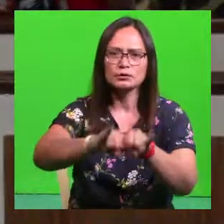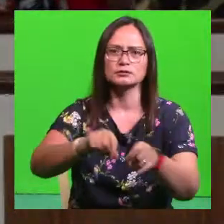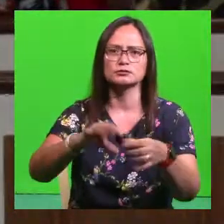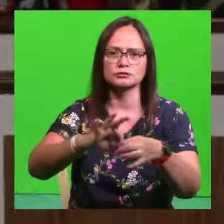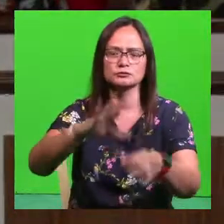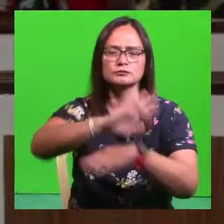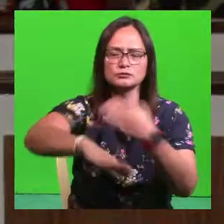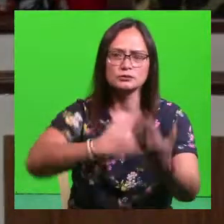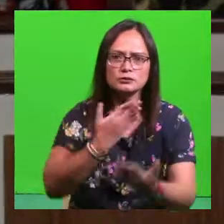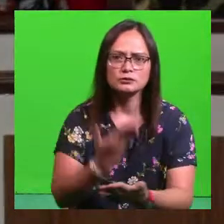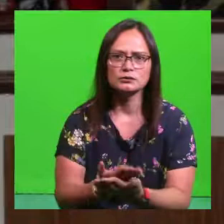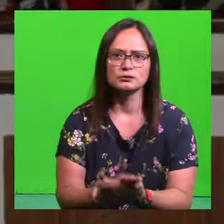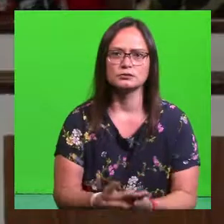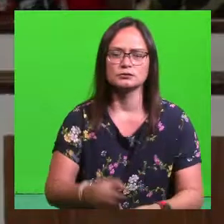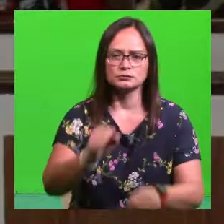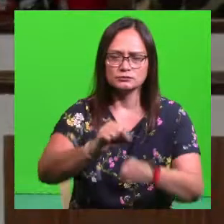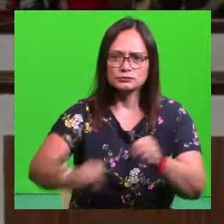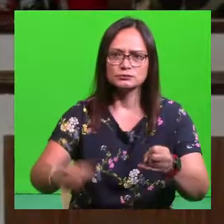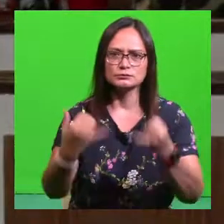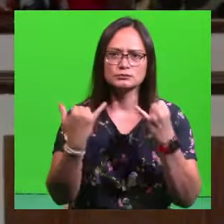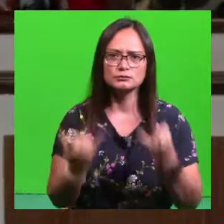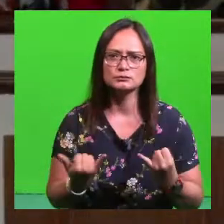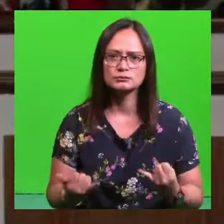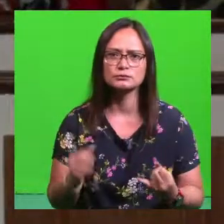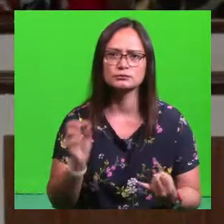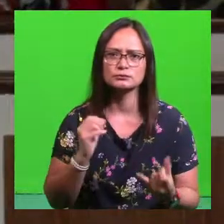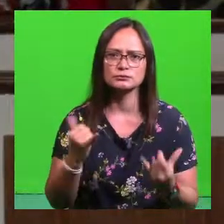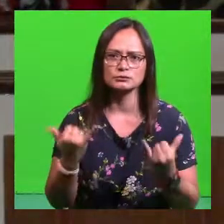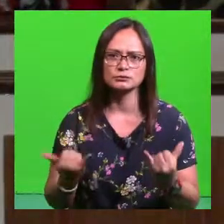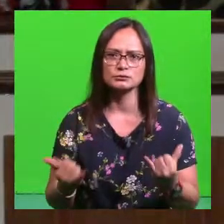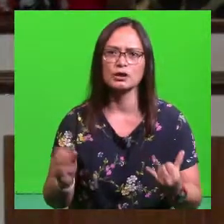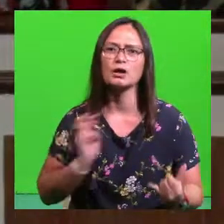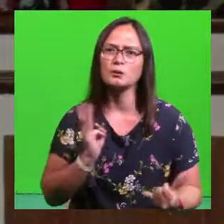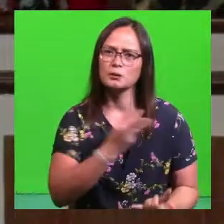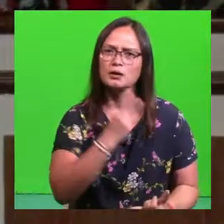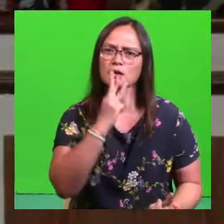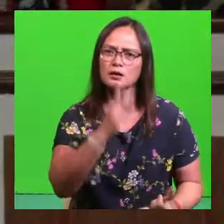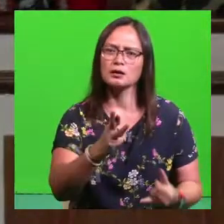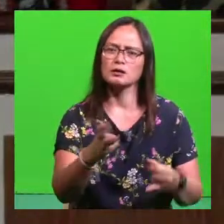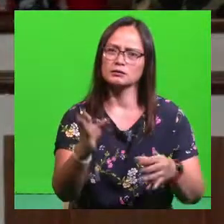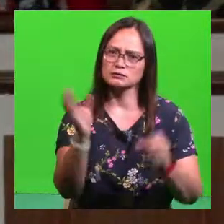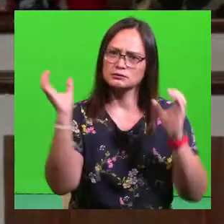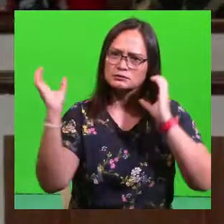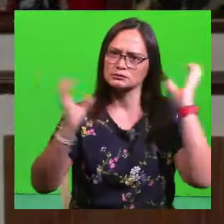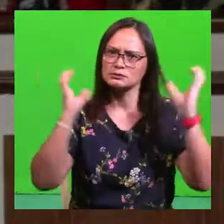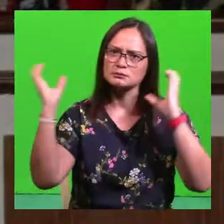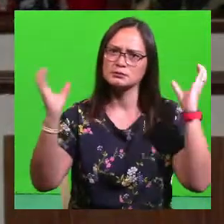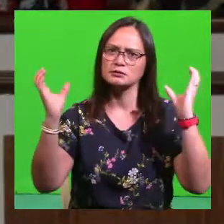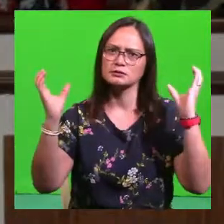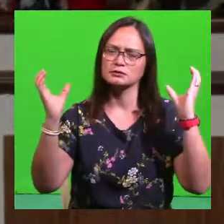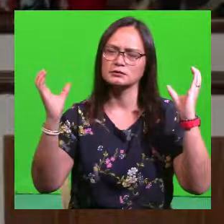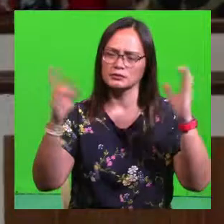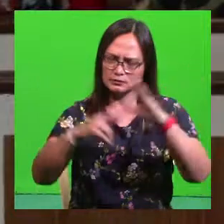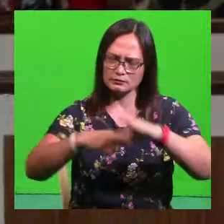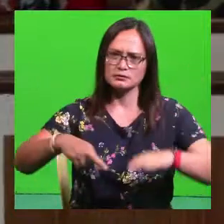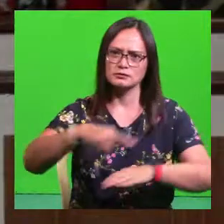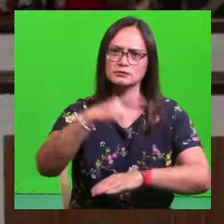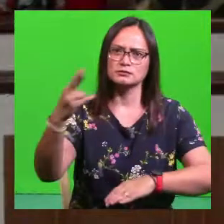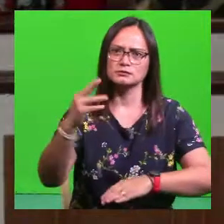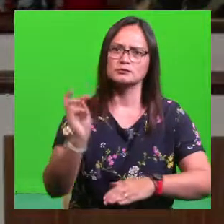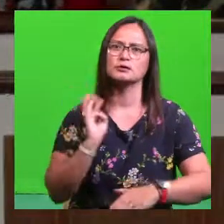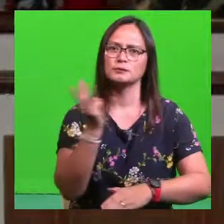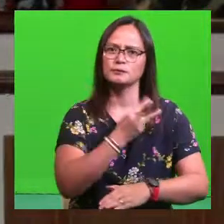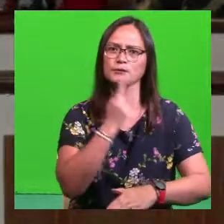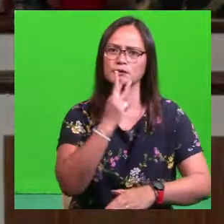ito, we are not just celebrating resurrection. We are celebrating all of what